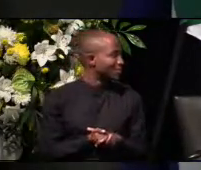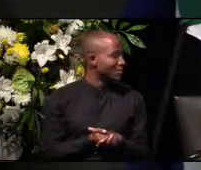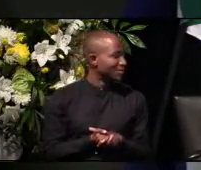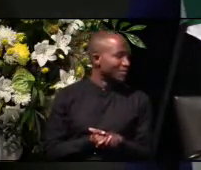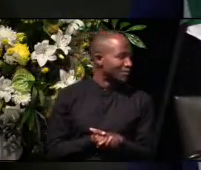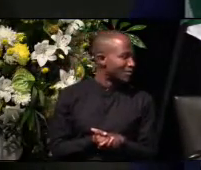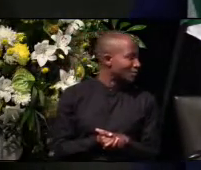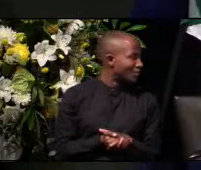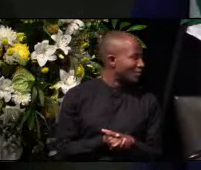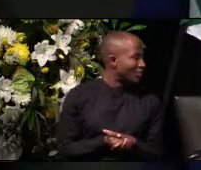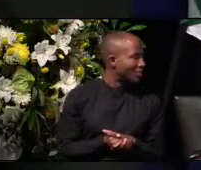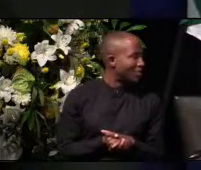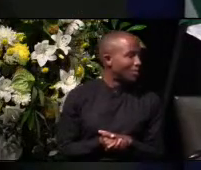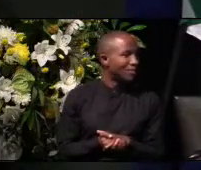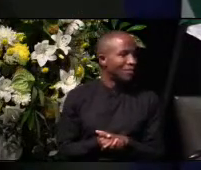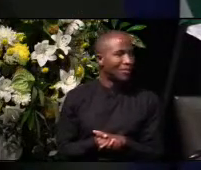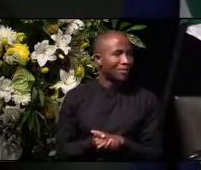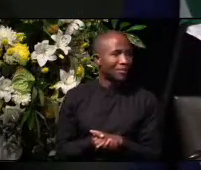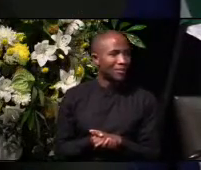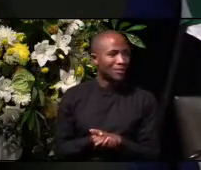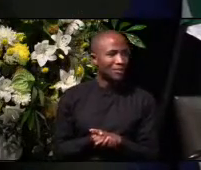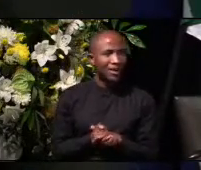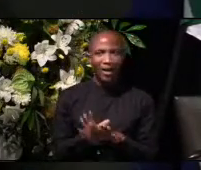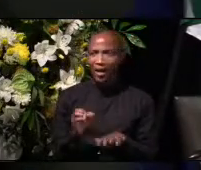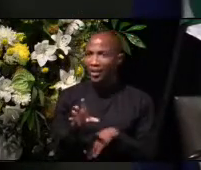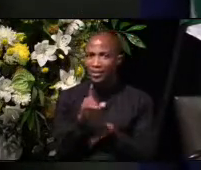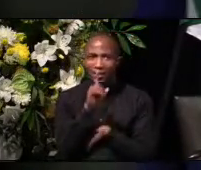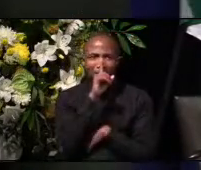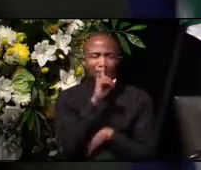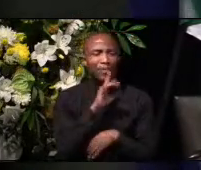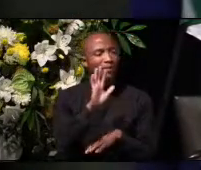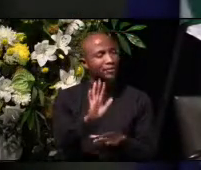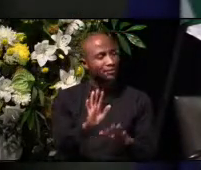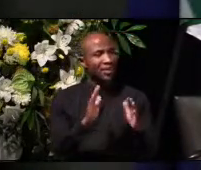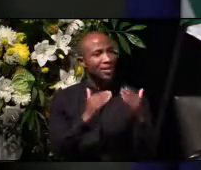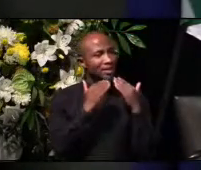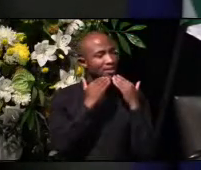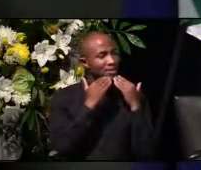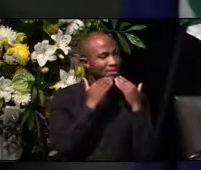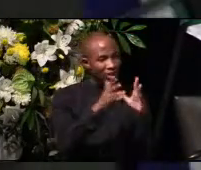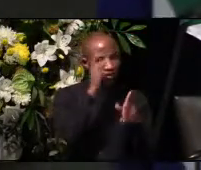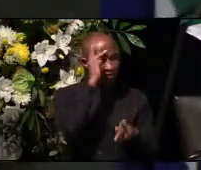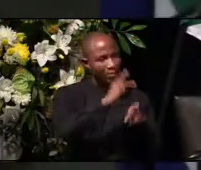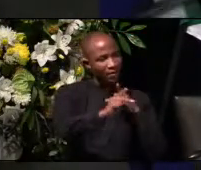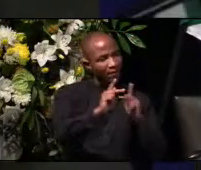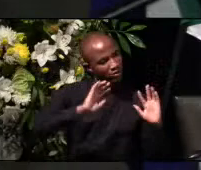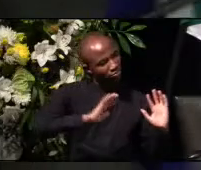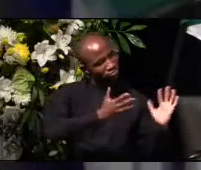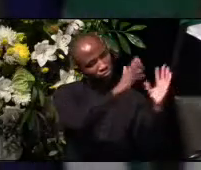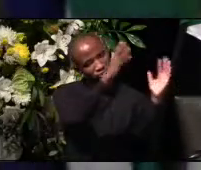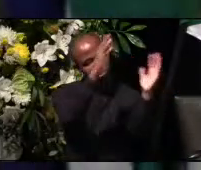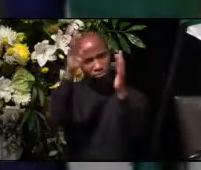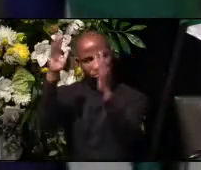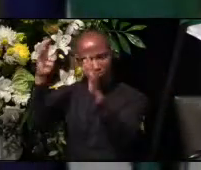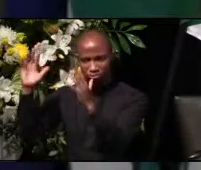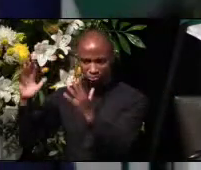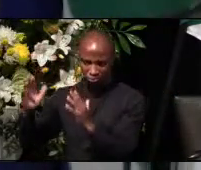he is doing a cool very silent one thank you very much Round of Applause for professor